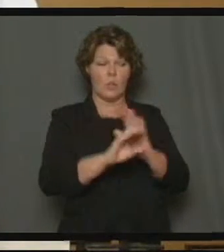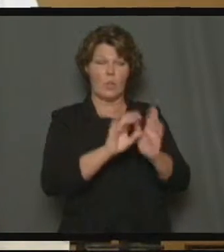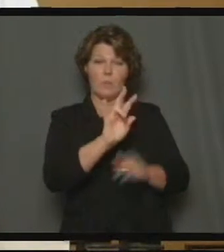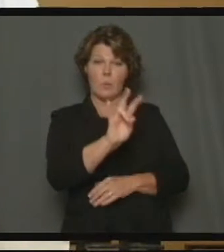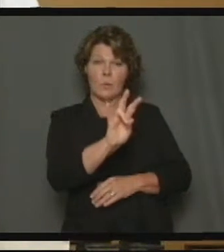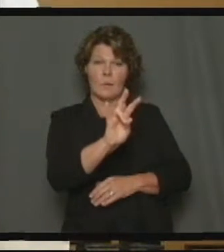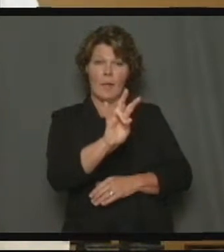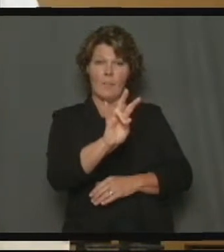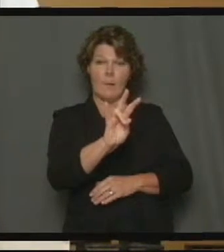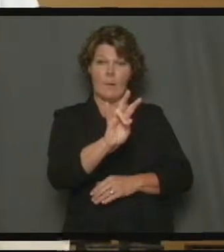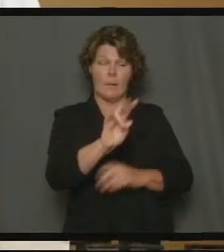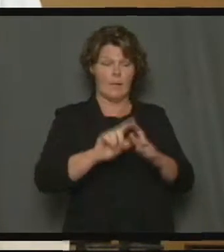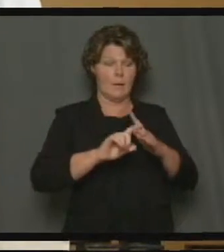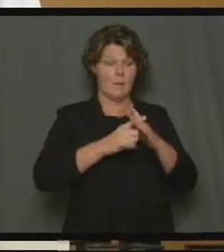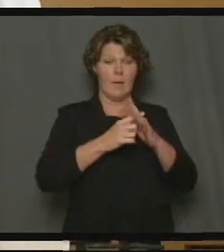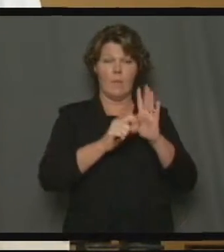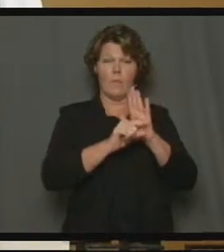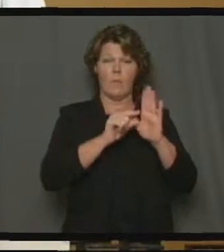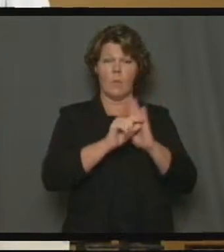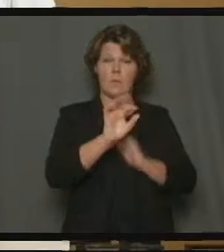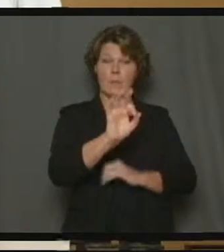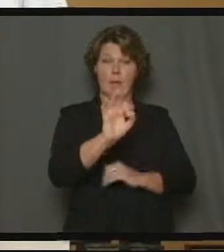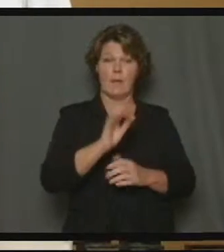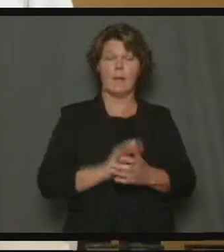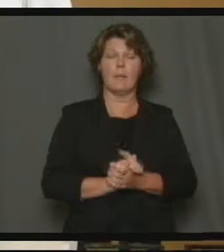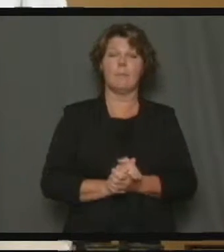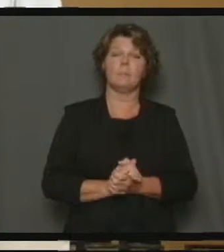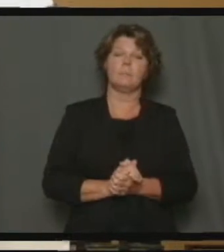7, beginning at verse 9.